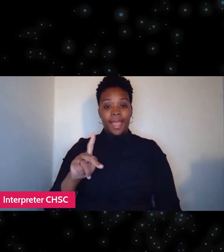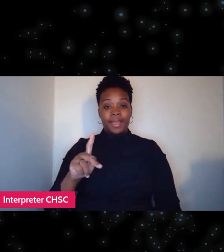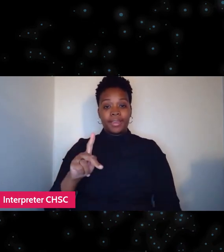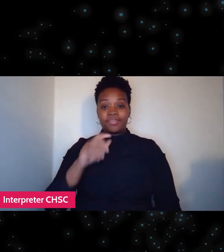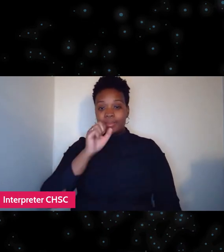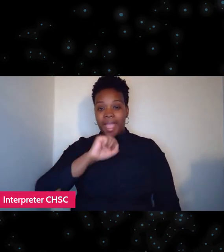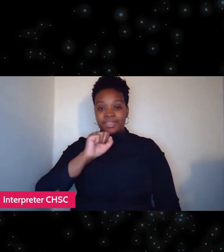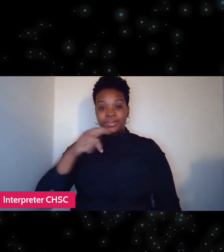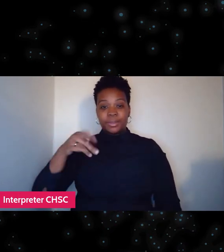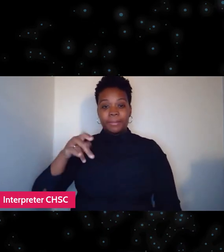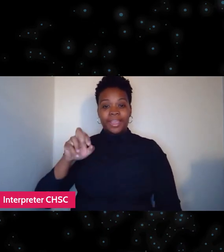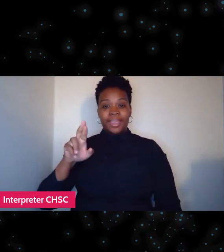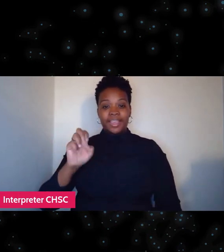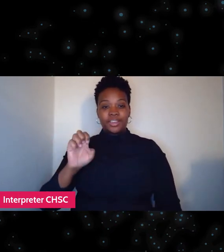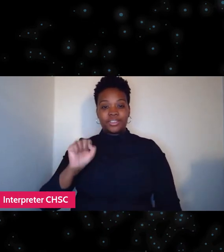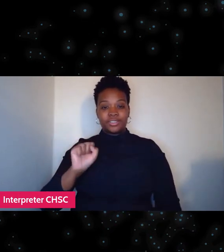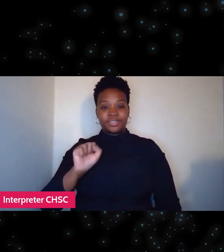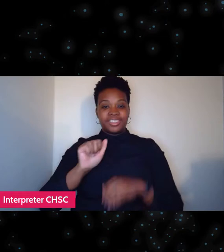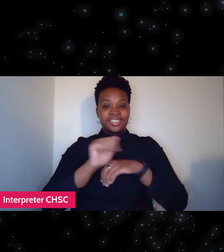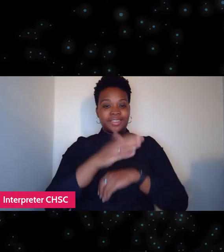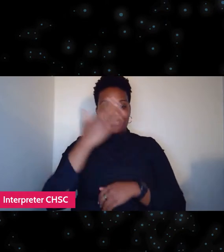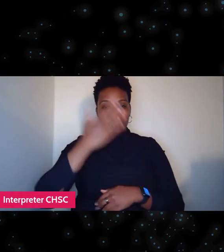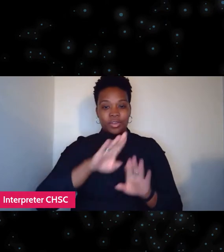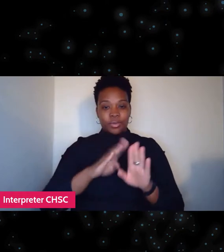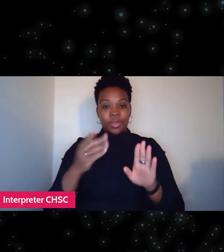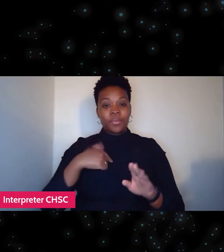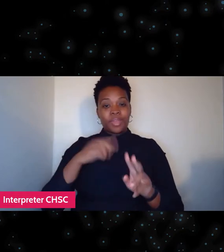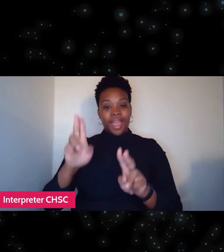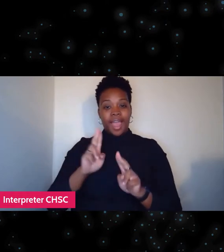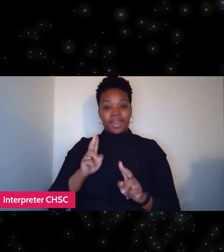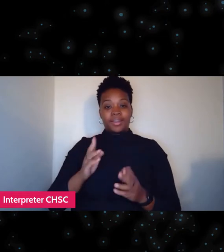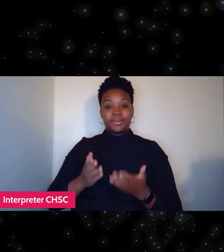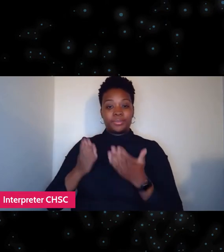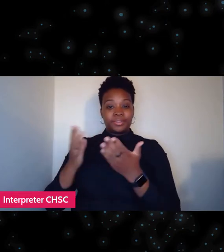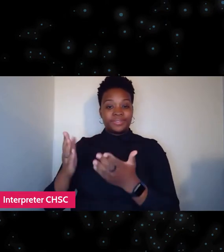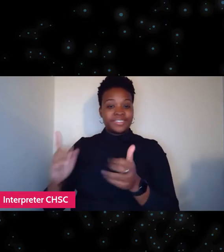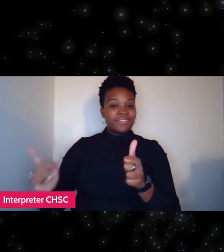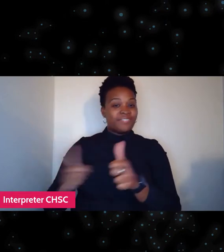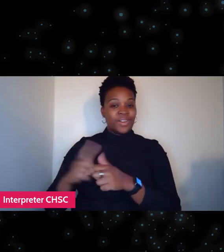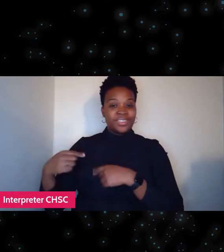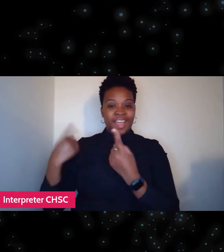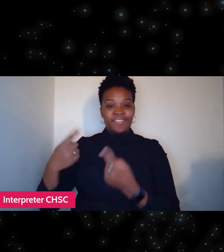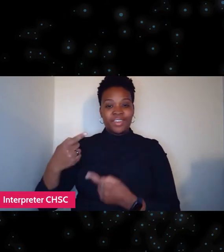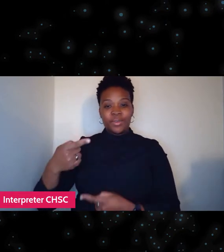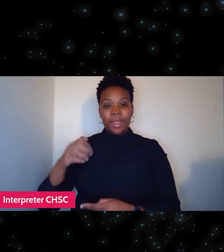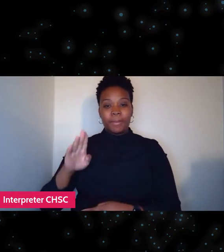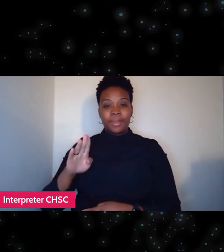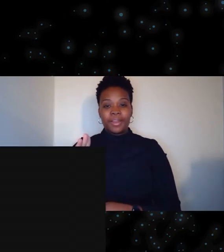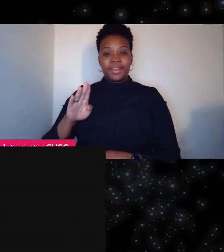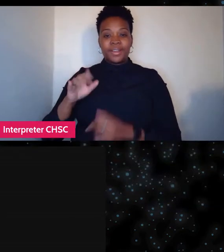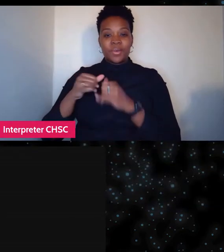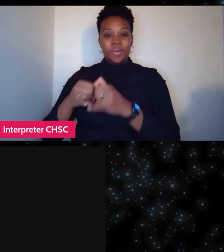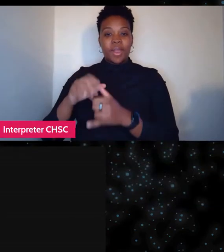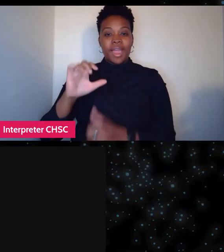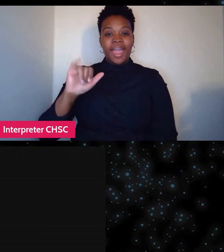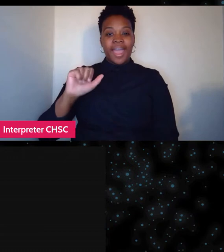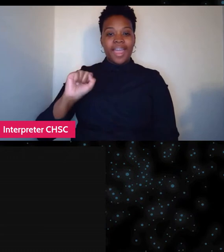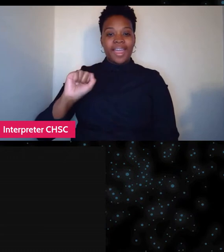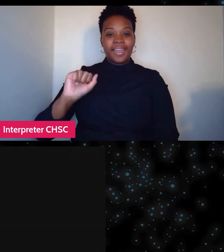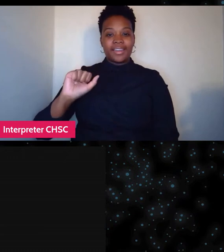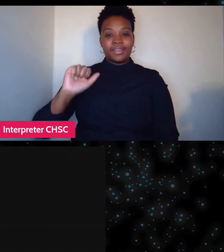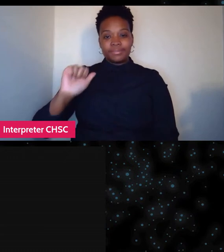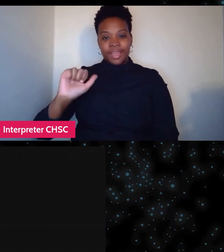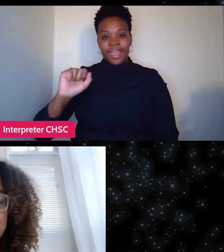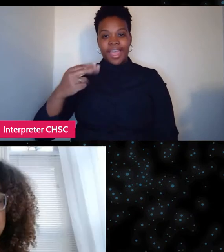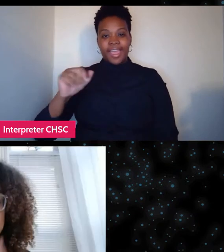door. We are beyond honored to present the first ever Groundbreaker Award to Ashley O'Shea, the director,